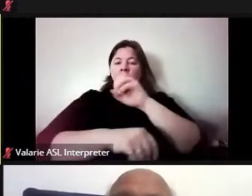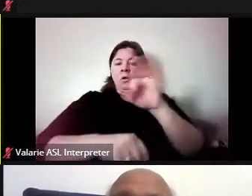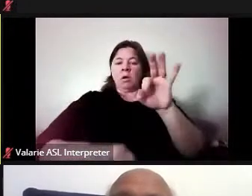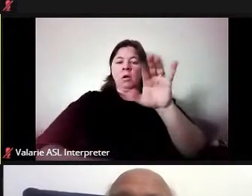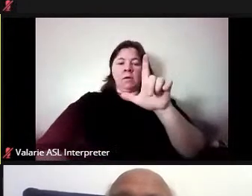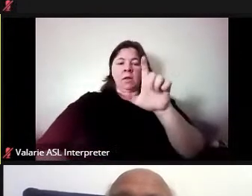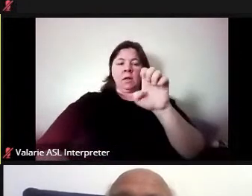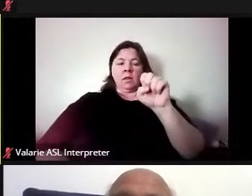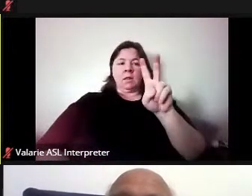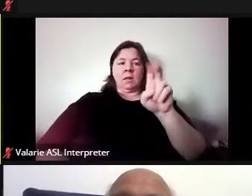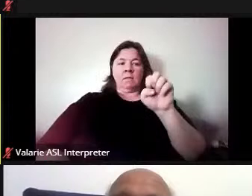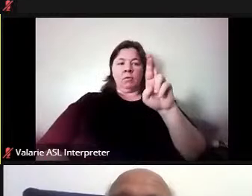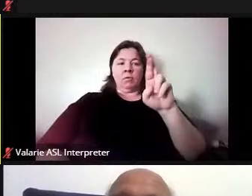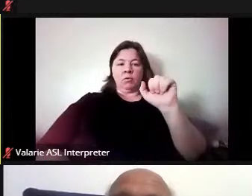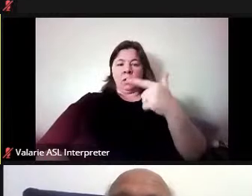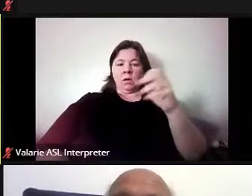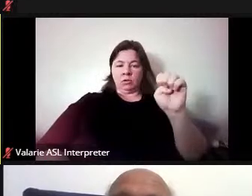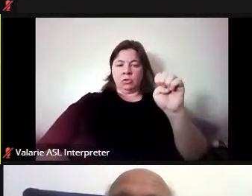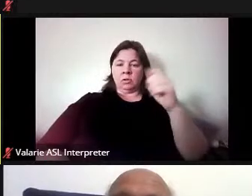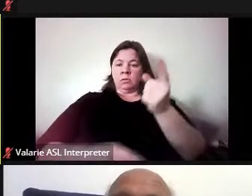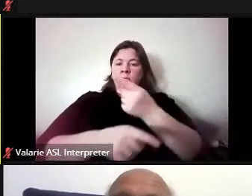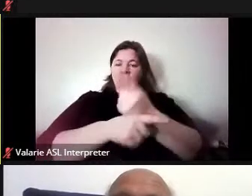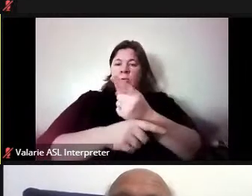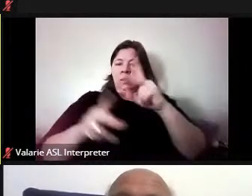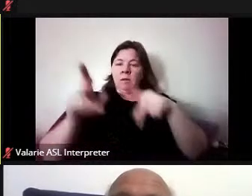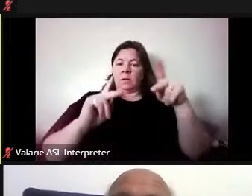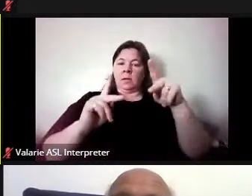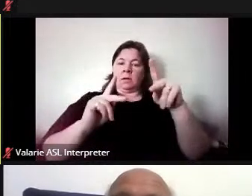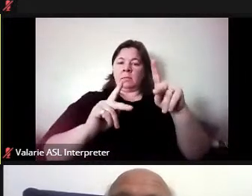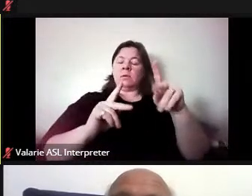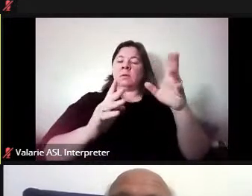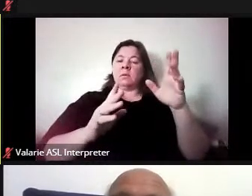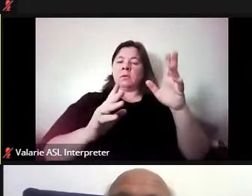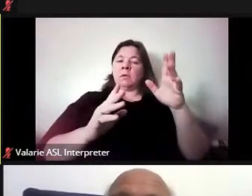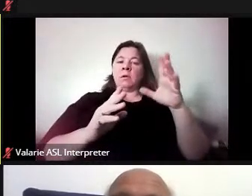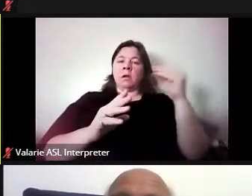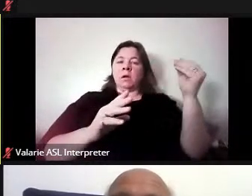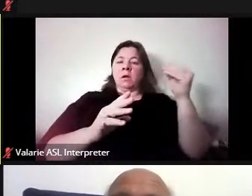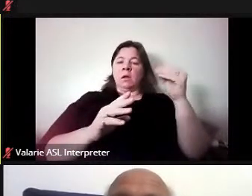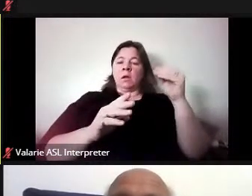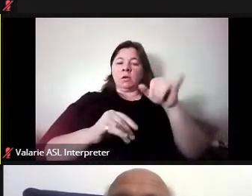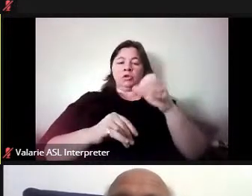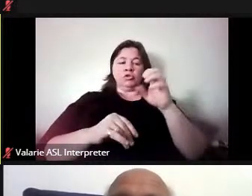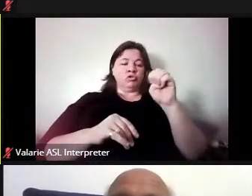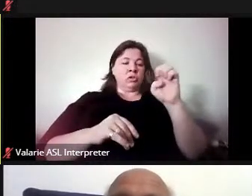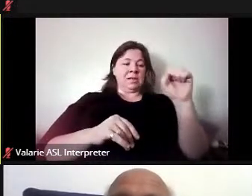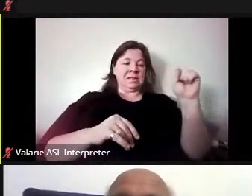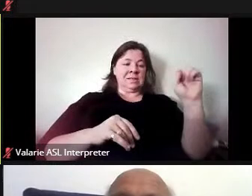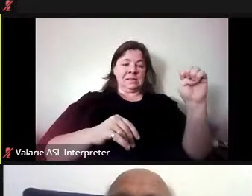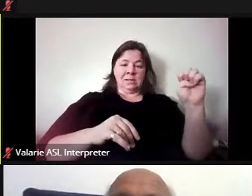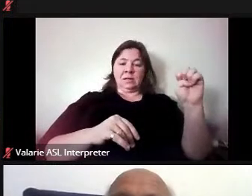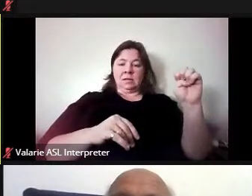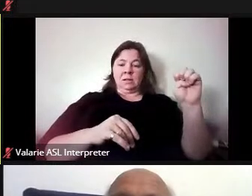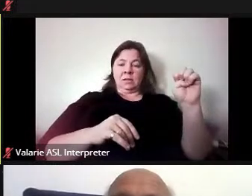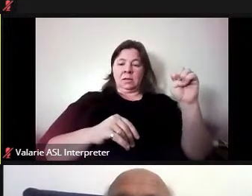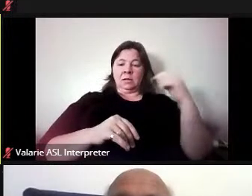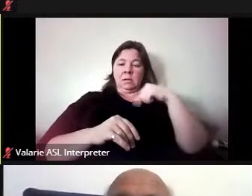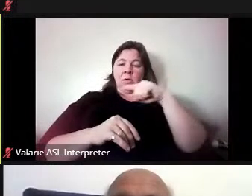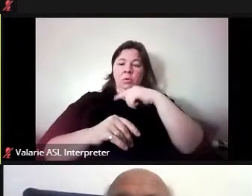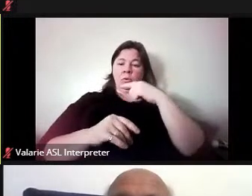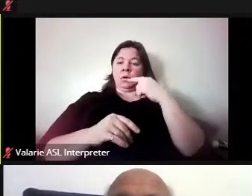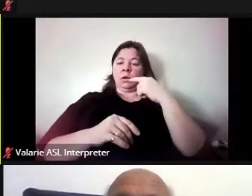you manage to get the right people like Jesse, or Jaswant, Jesse as we call him for short, Jesse, Jaswant